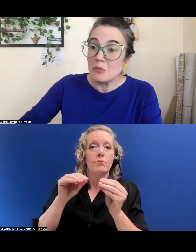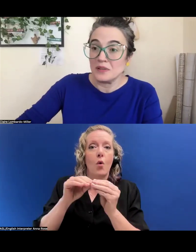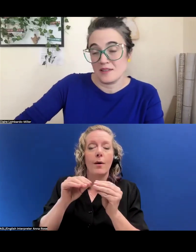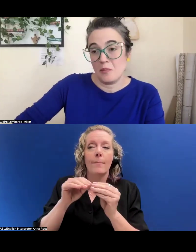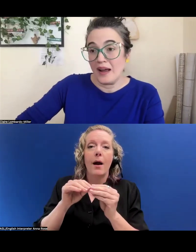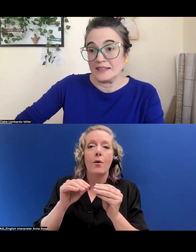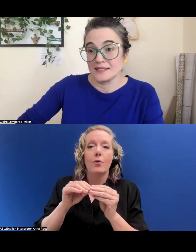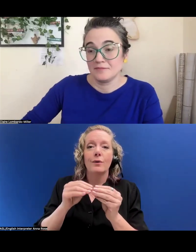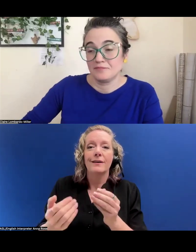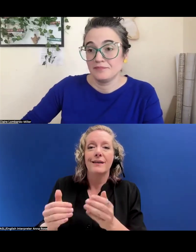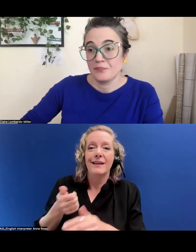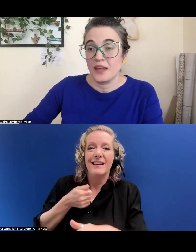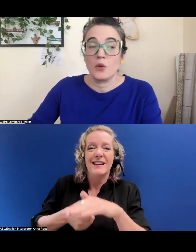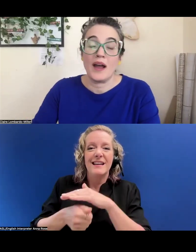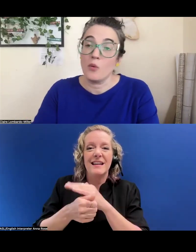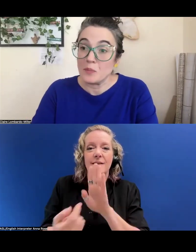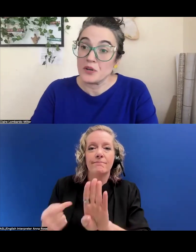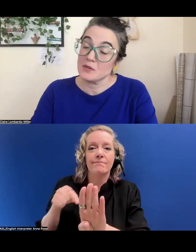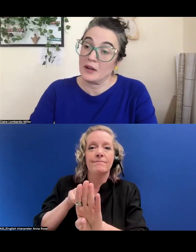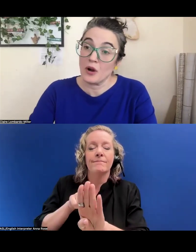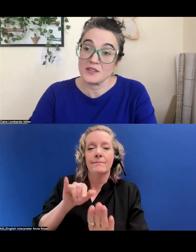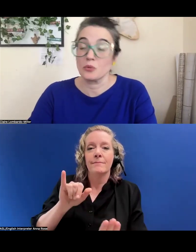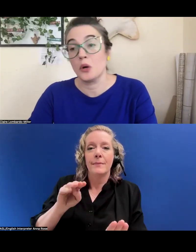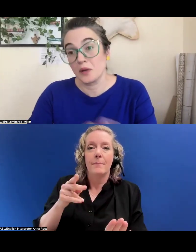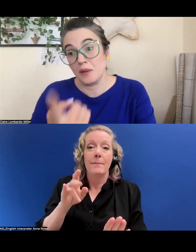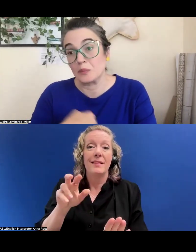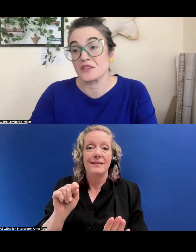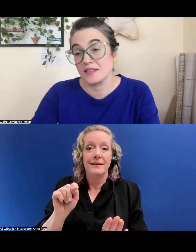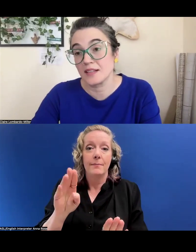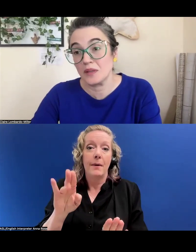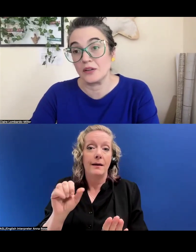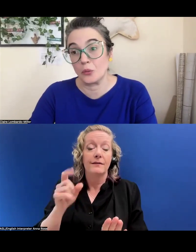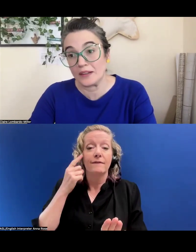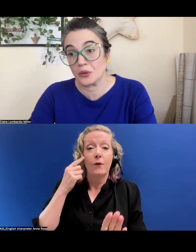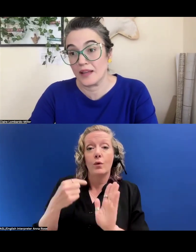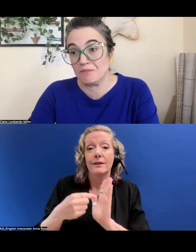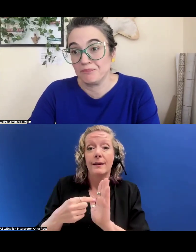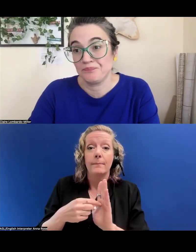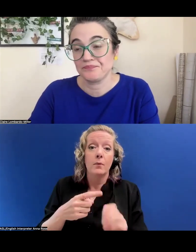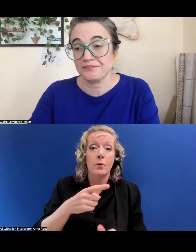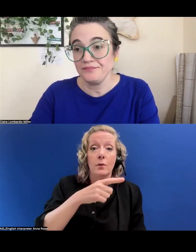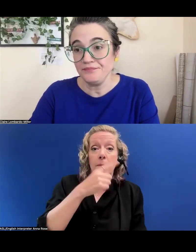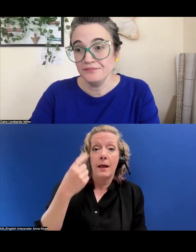like implicit bias, like why a white person might cross the road when a black person is coming the other way toward them,